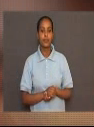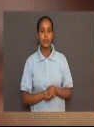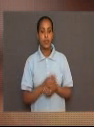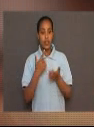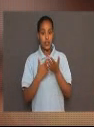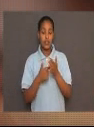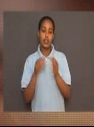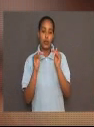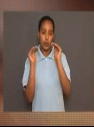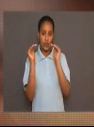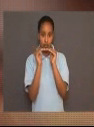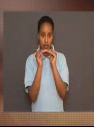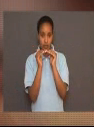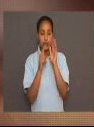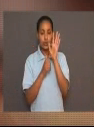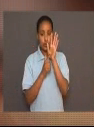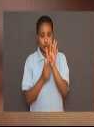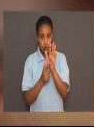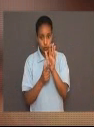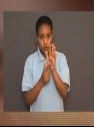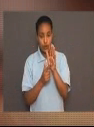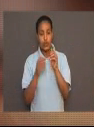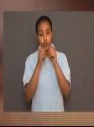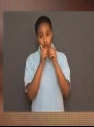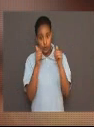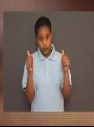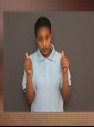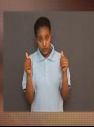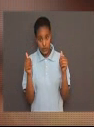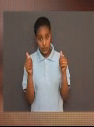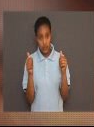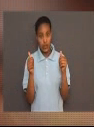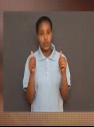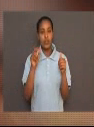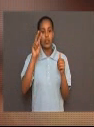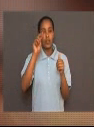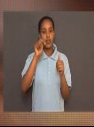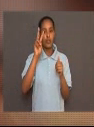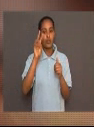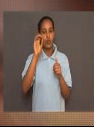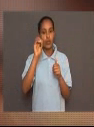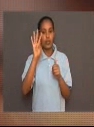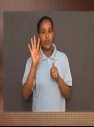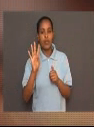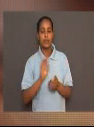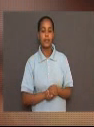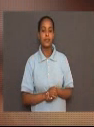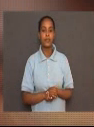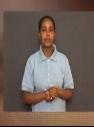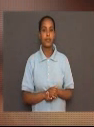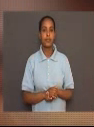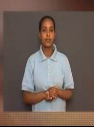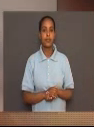This equation shows the dissociation of dinitrogen tetroxide.